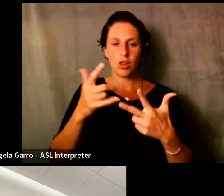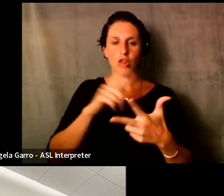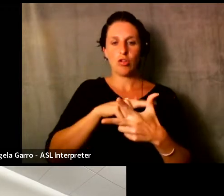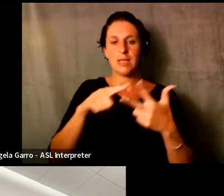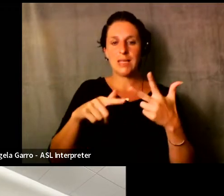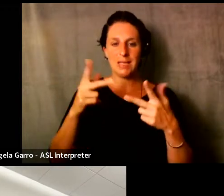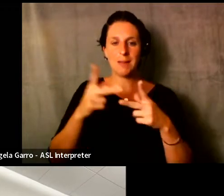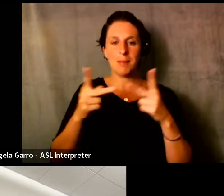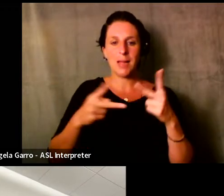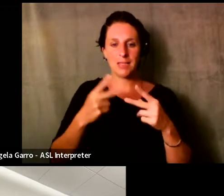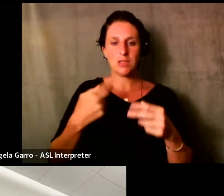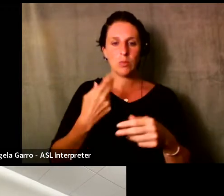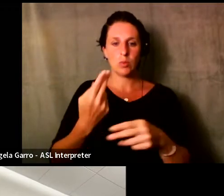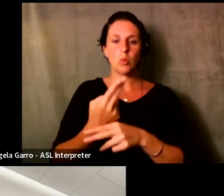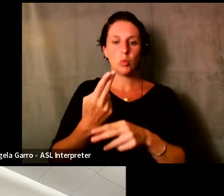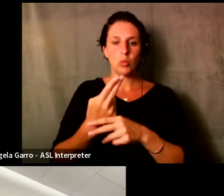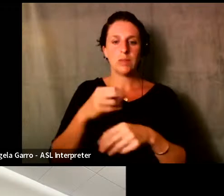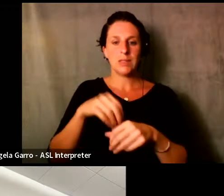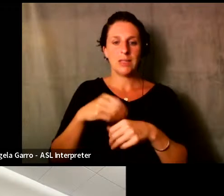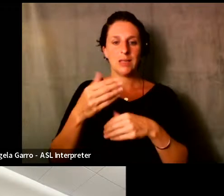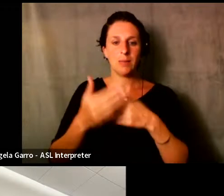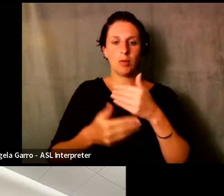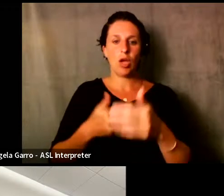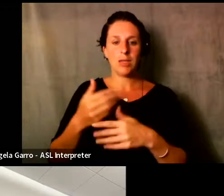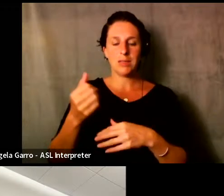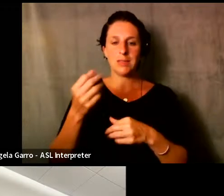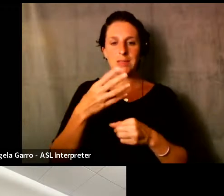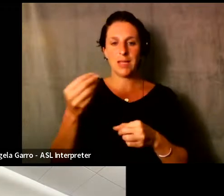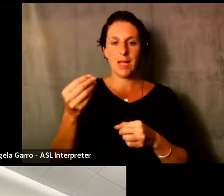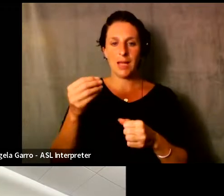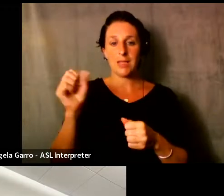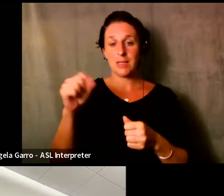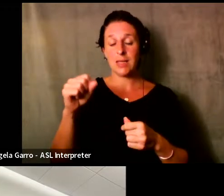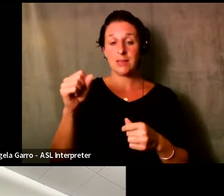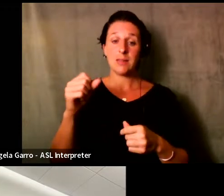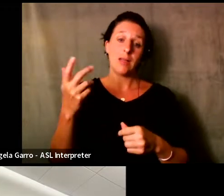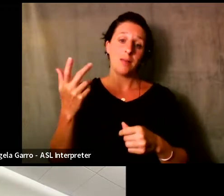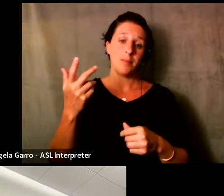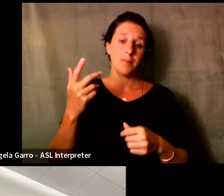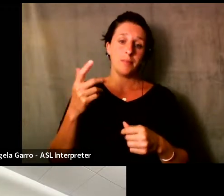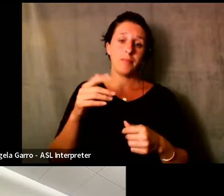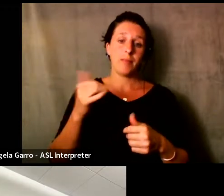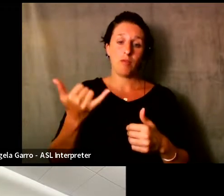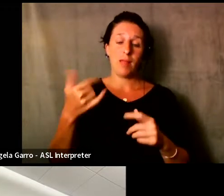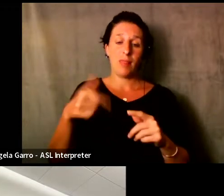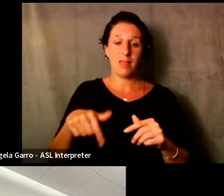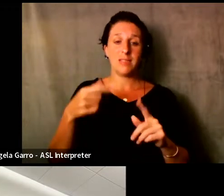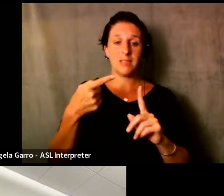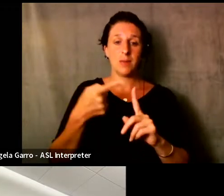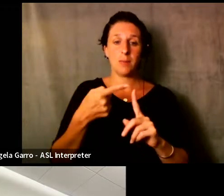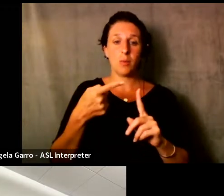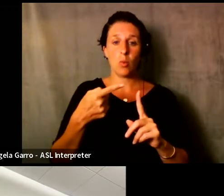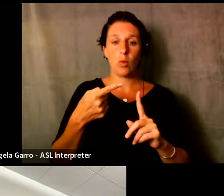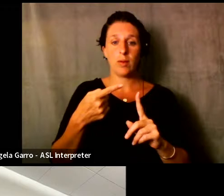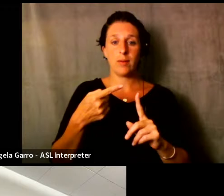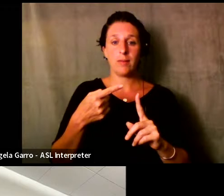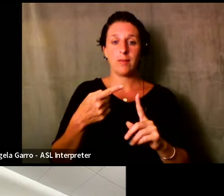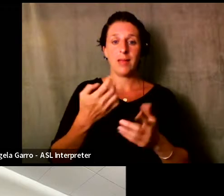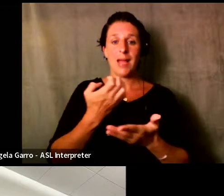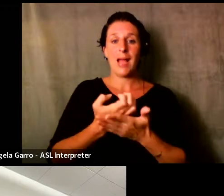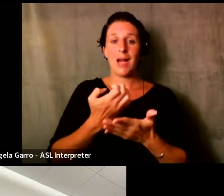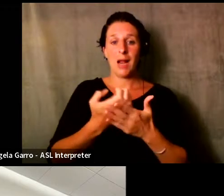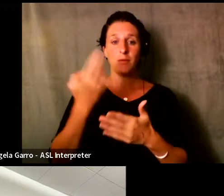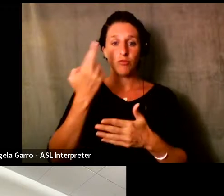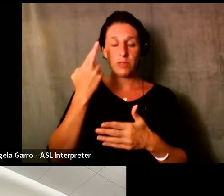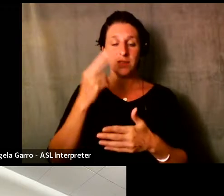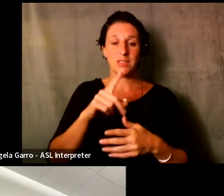we're using the process. And yeah, I mean, there's just at this point, there's a economic reason